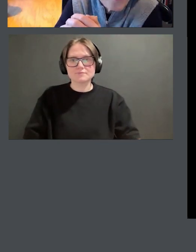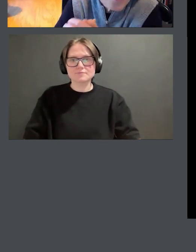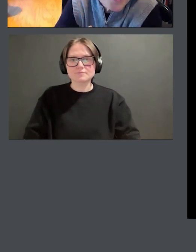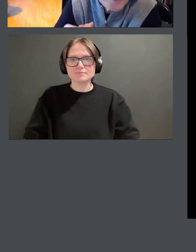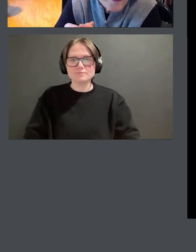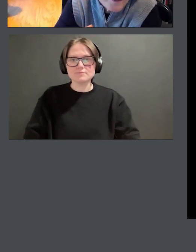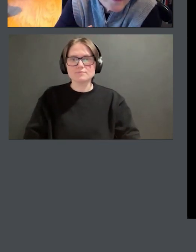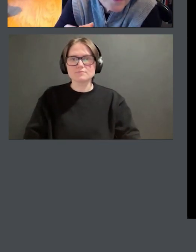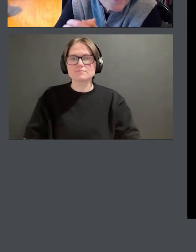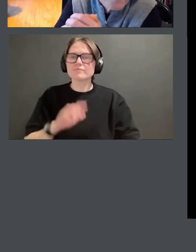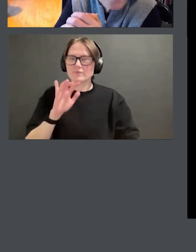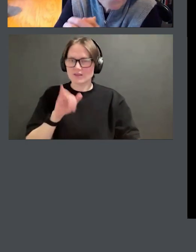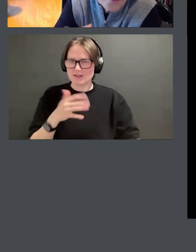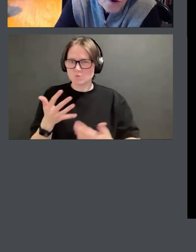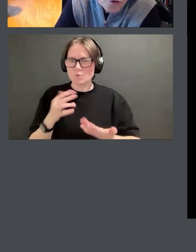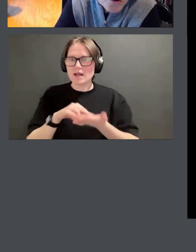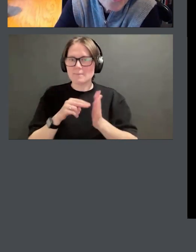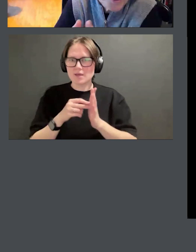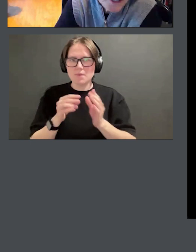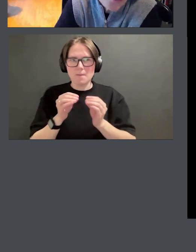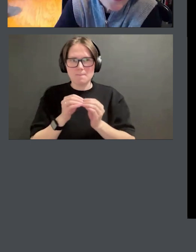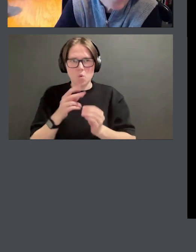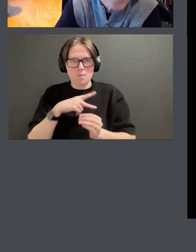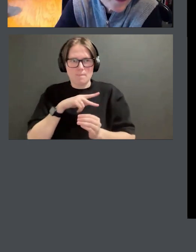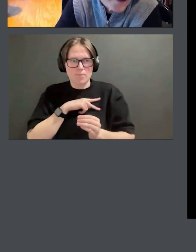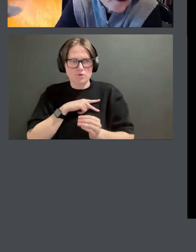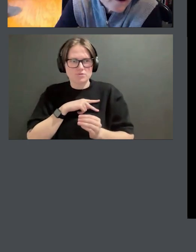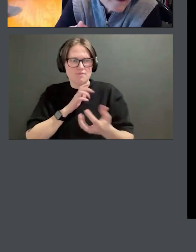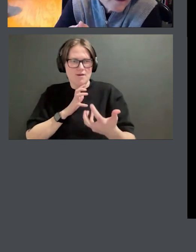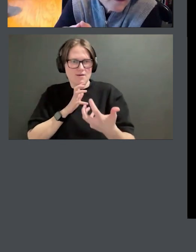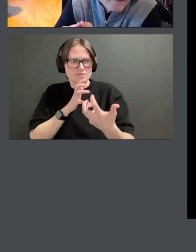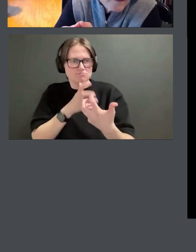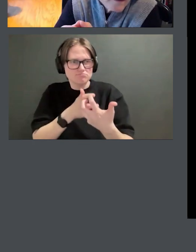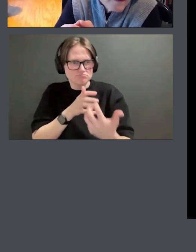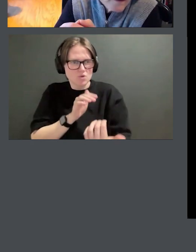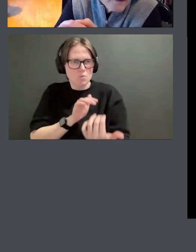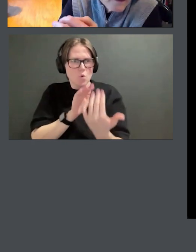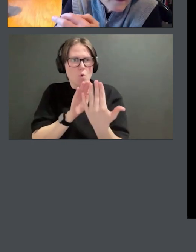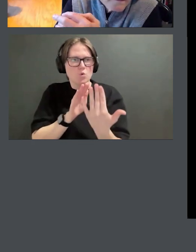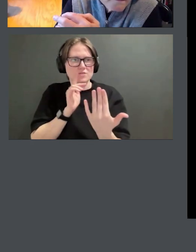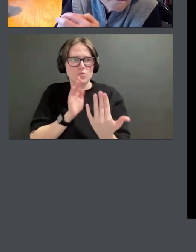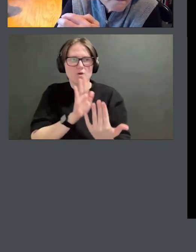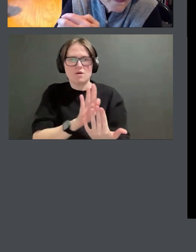more personalized approach to hearing healthcare.